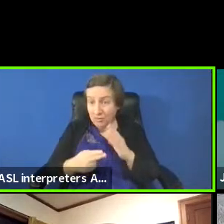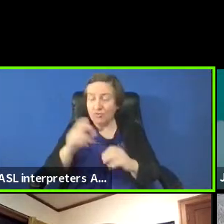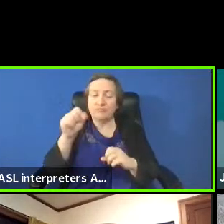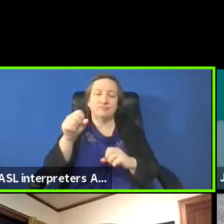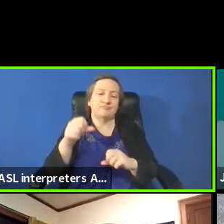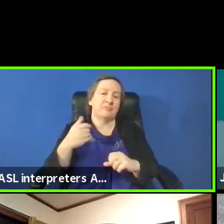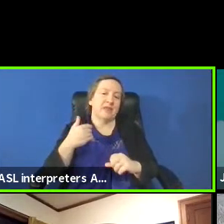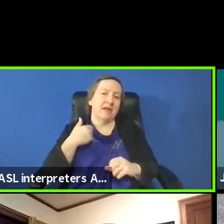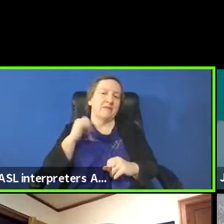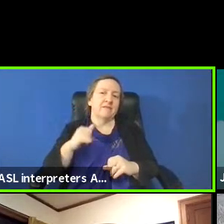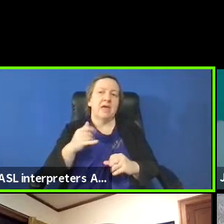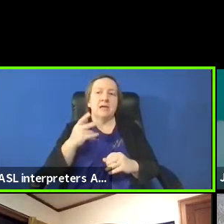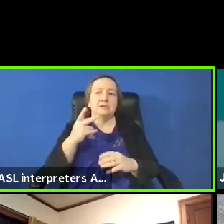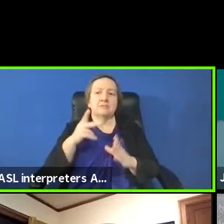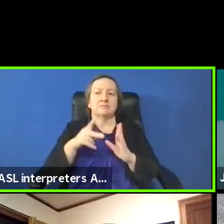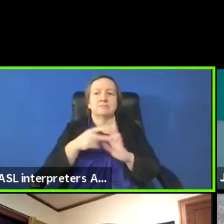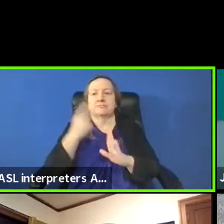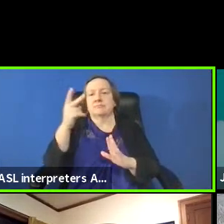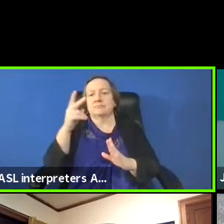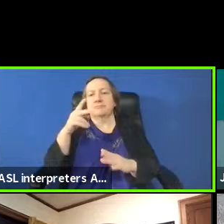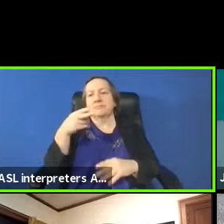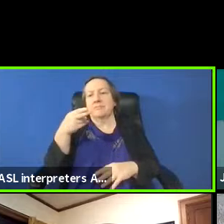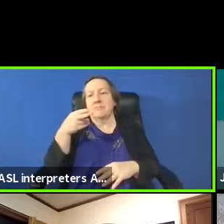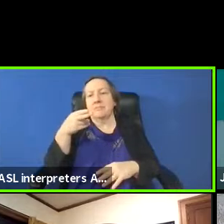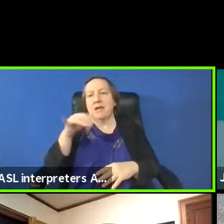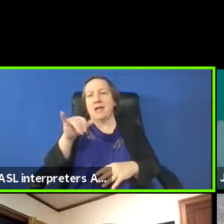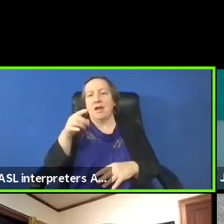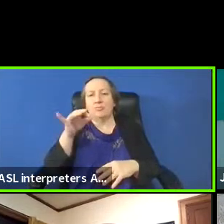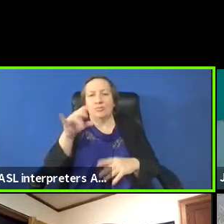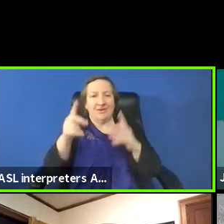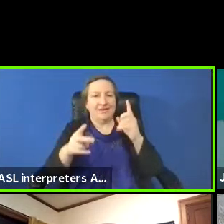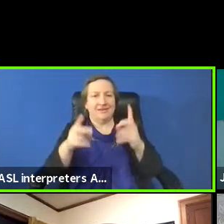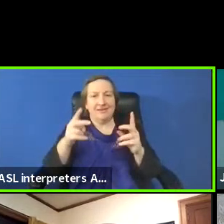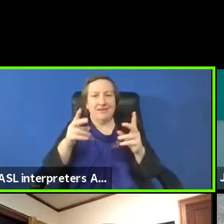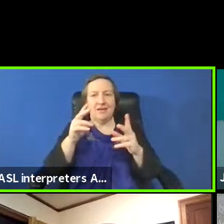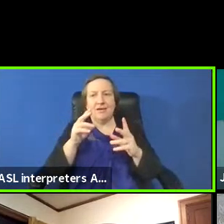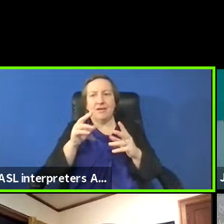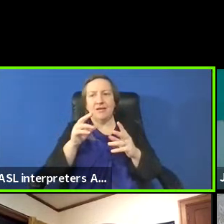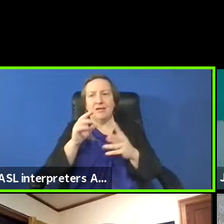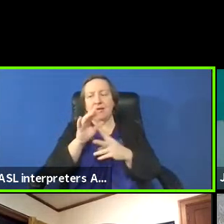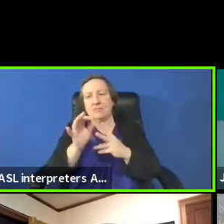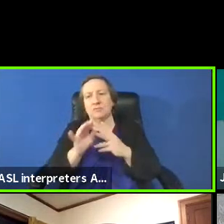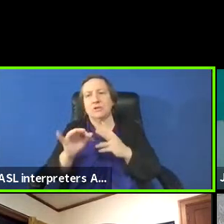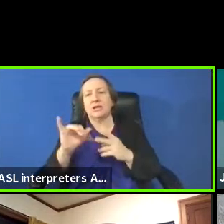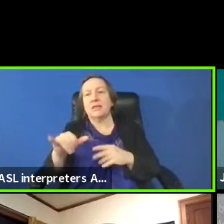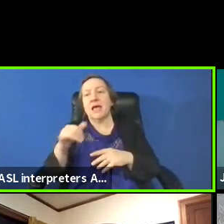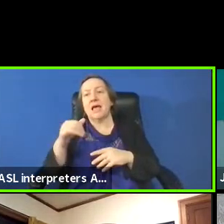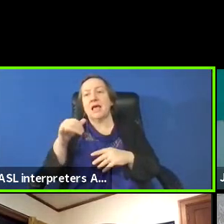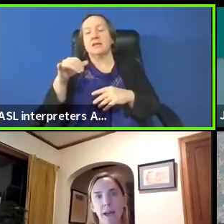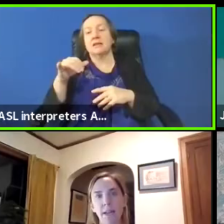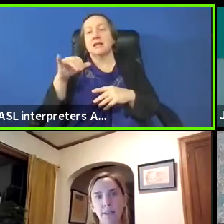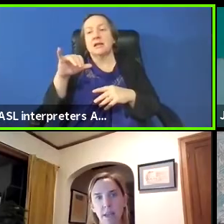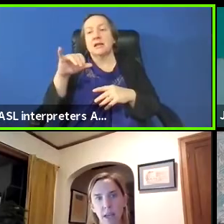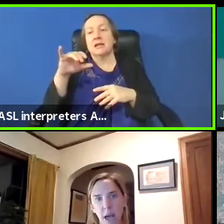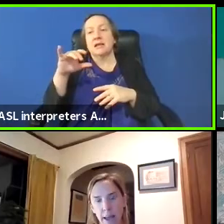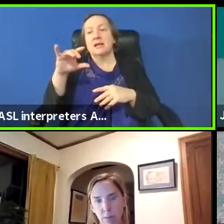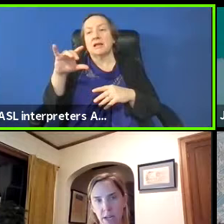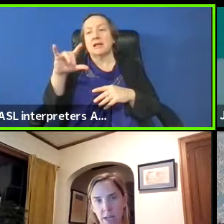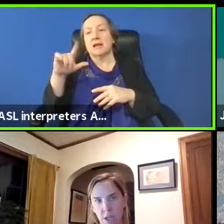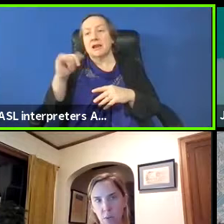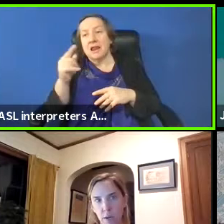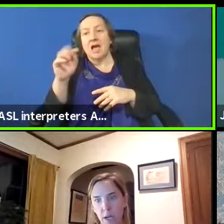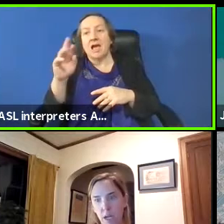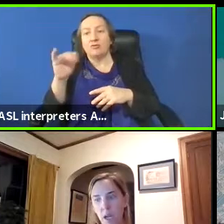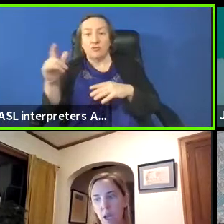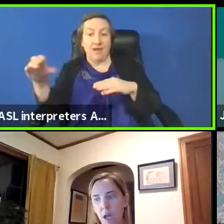that hybrid option. And that's where the light rail meets the BRT on Hayden Island. So that is the